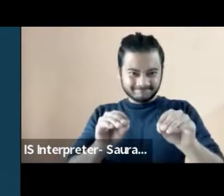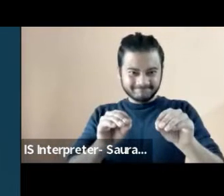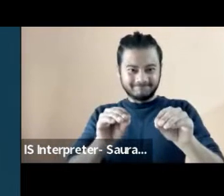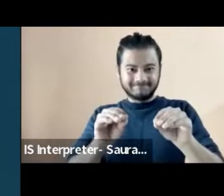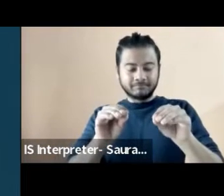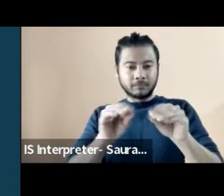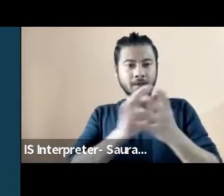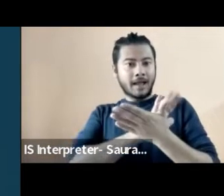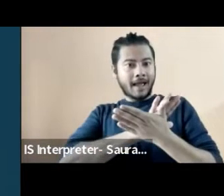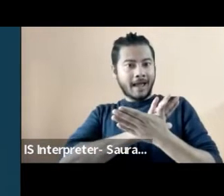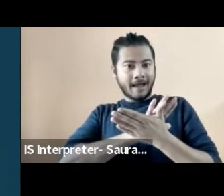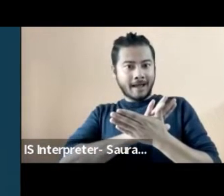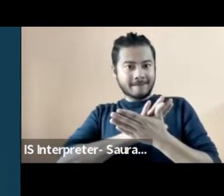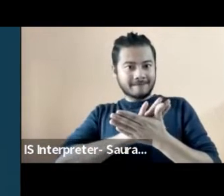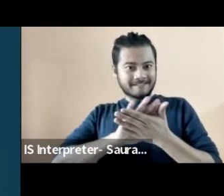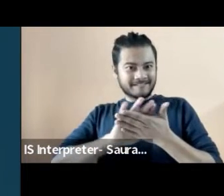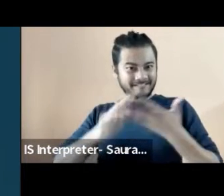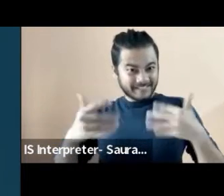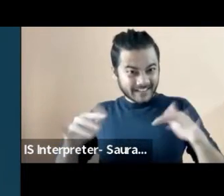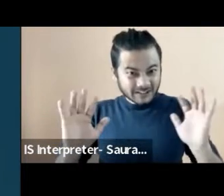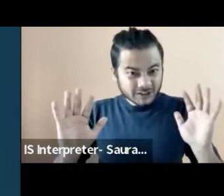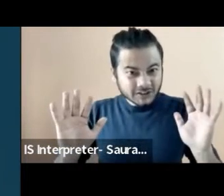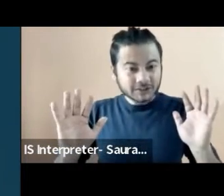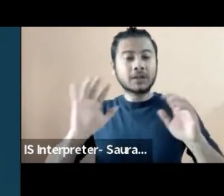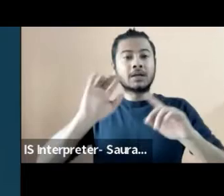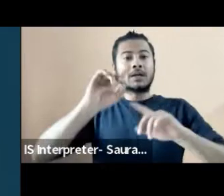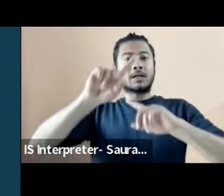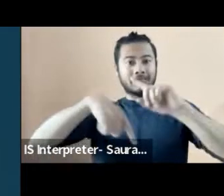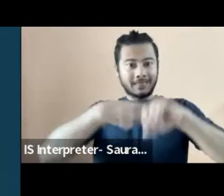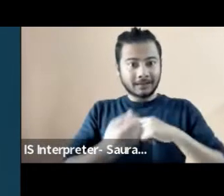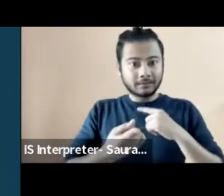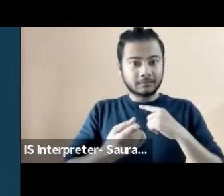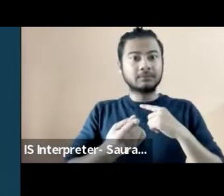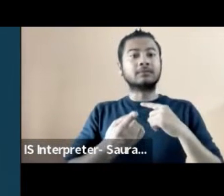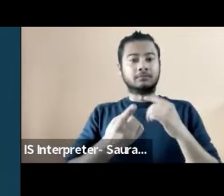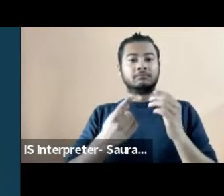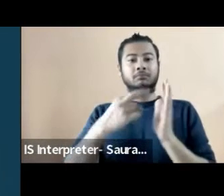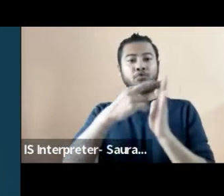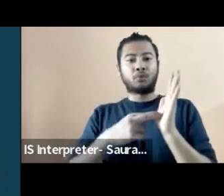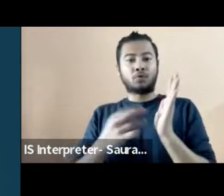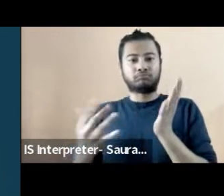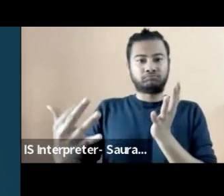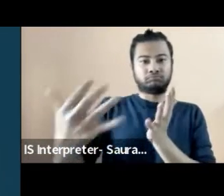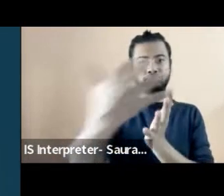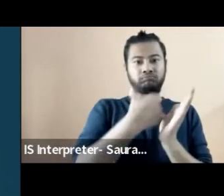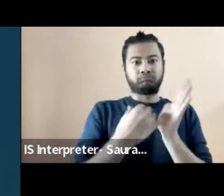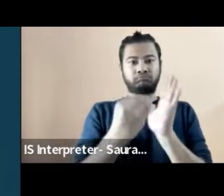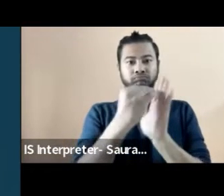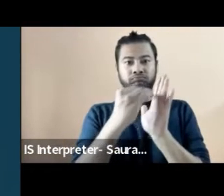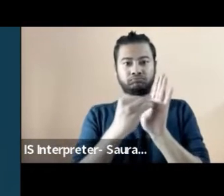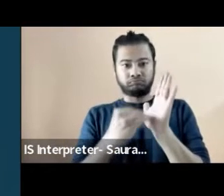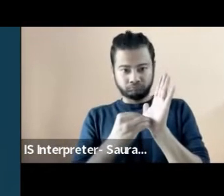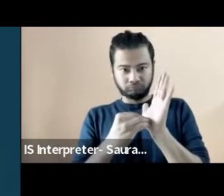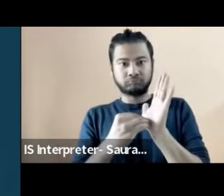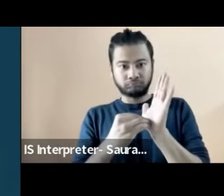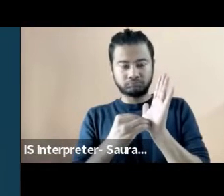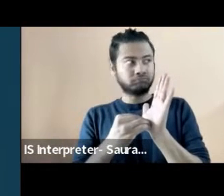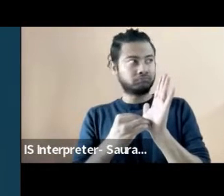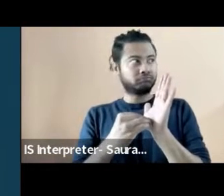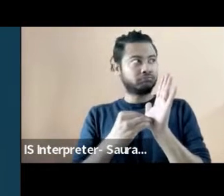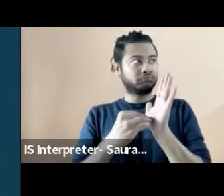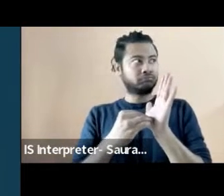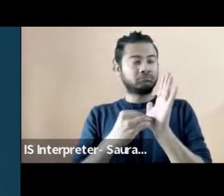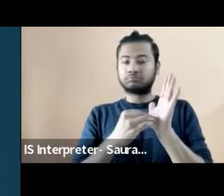change it into we transit to a report format where we add the backend and the front end and send it to the witnesses for a